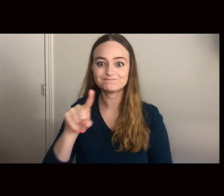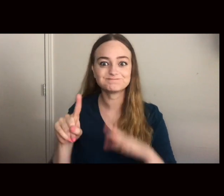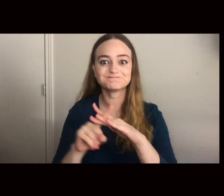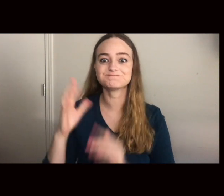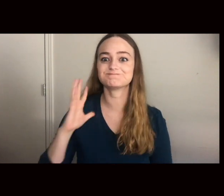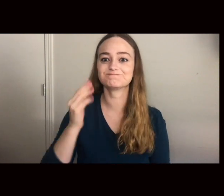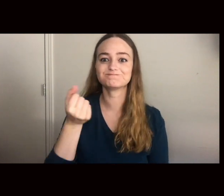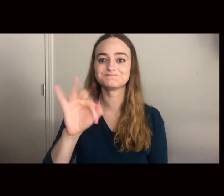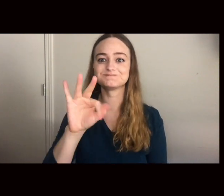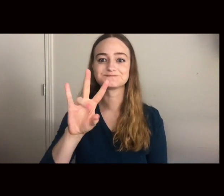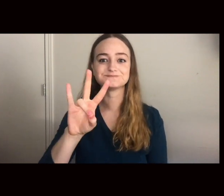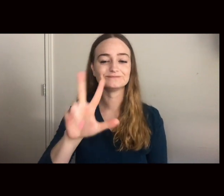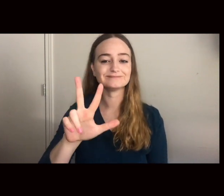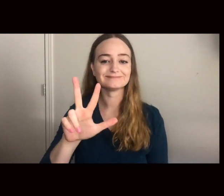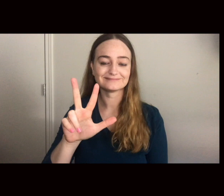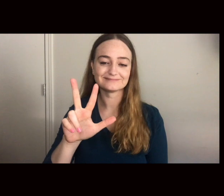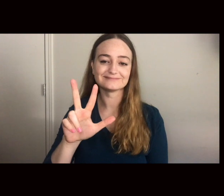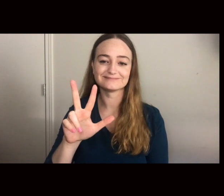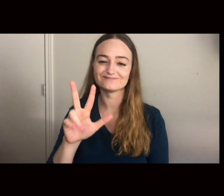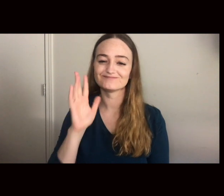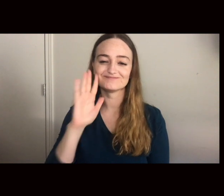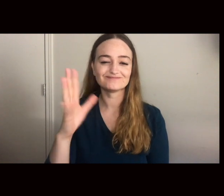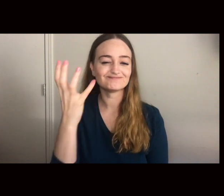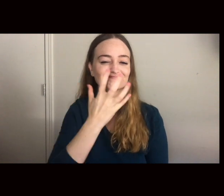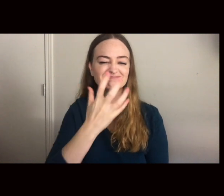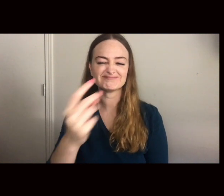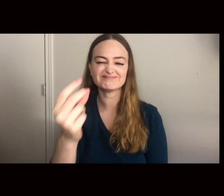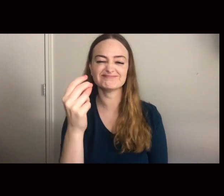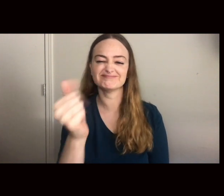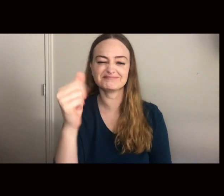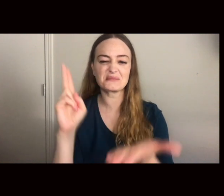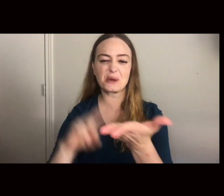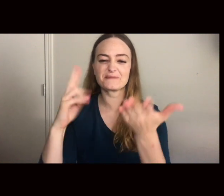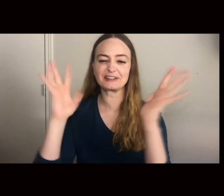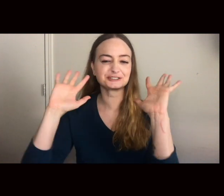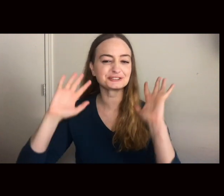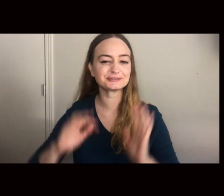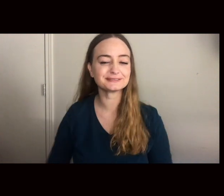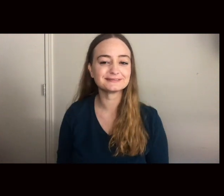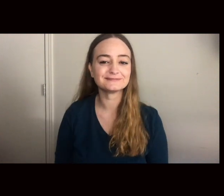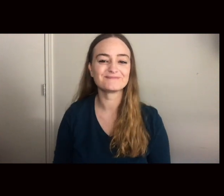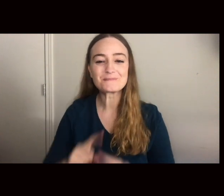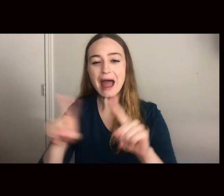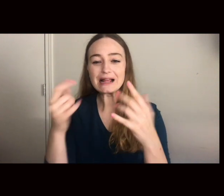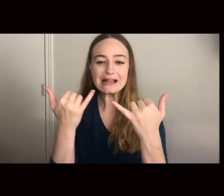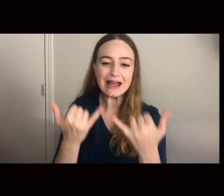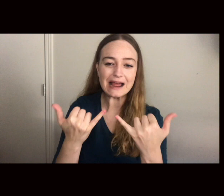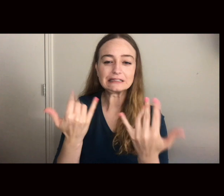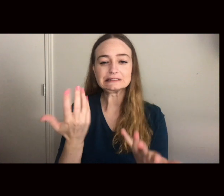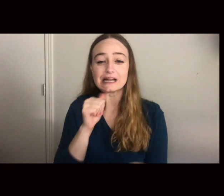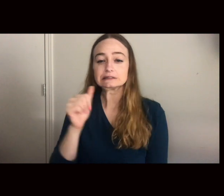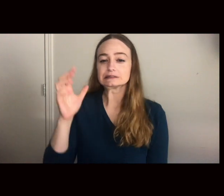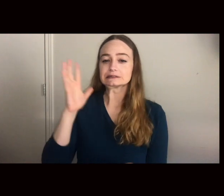He says, if you'd come in here in '73, you're the kind that I would have signed instantly.